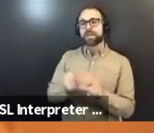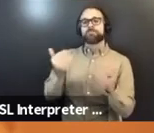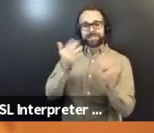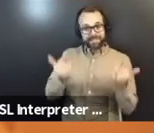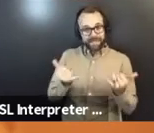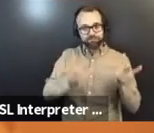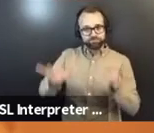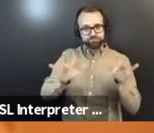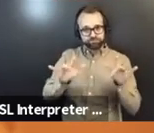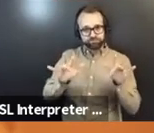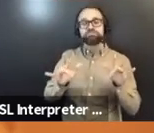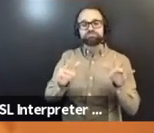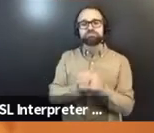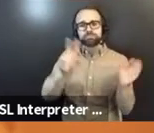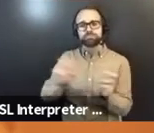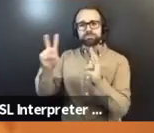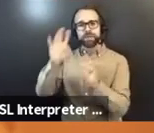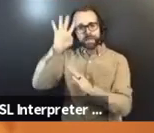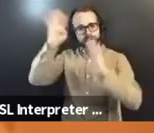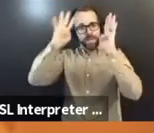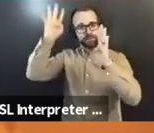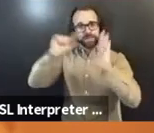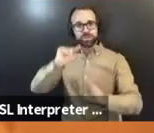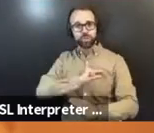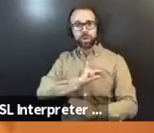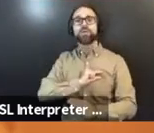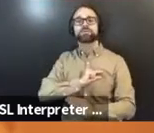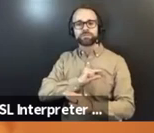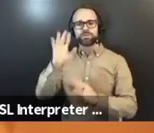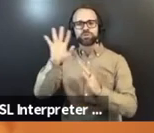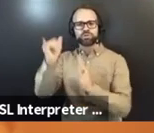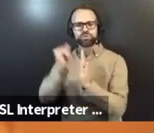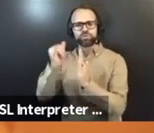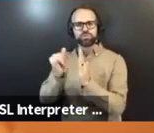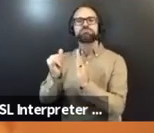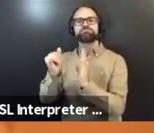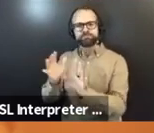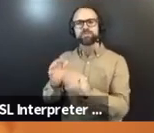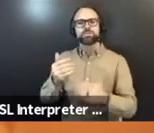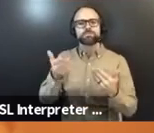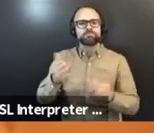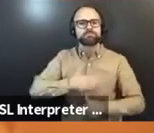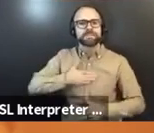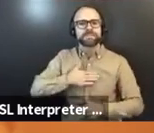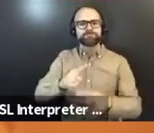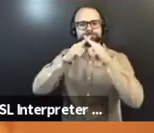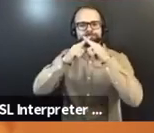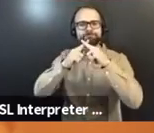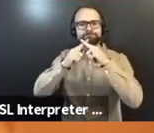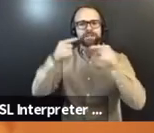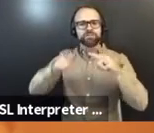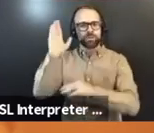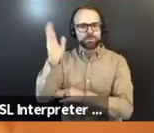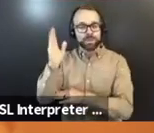posted on Innovation Guelph's YouTube channel, and we ask that you turn off your mics for the presentation. If you have any questions, you can type them in the chat